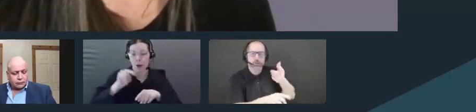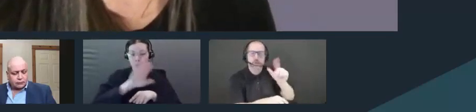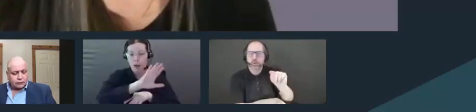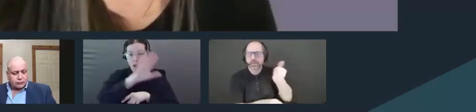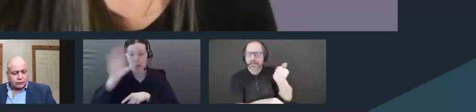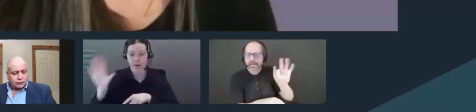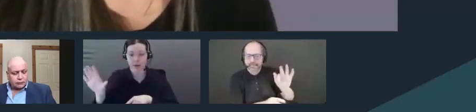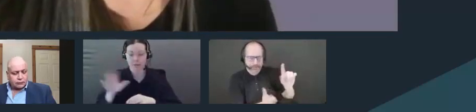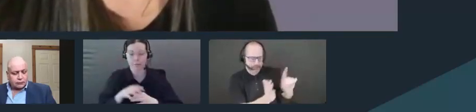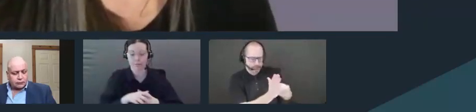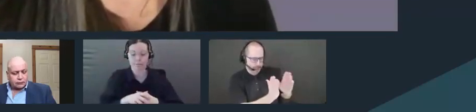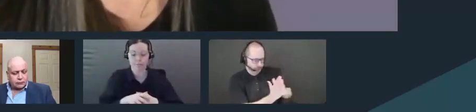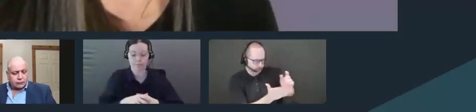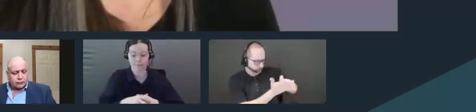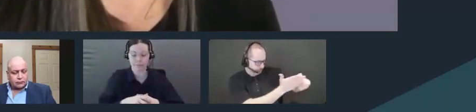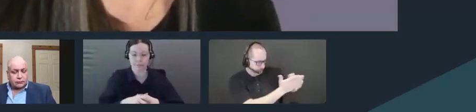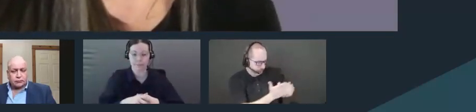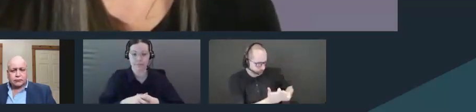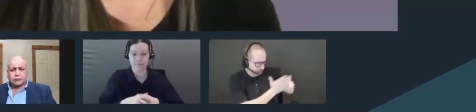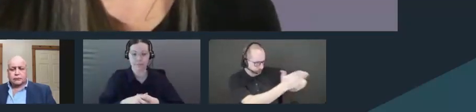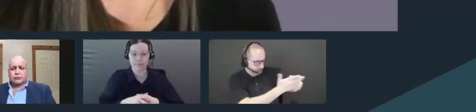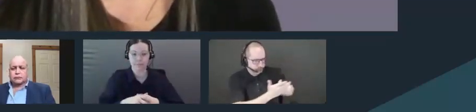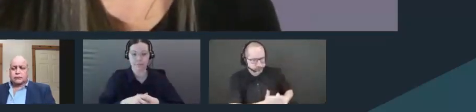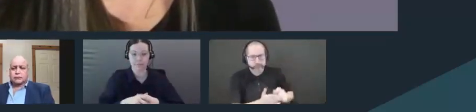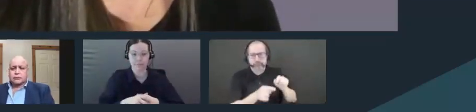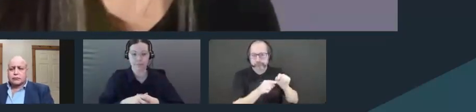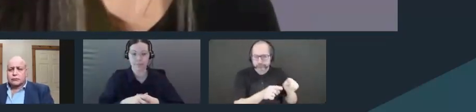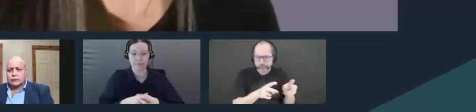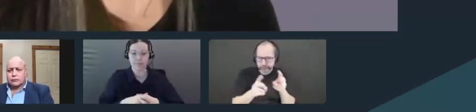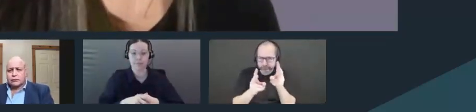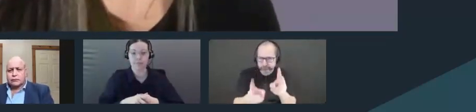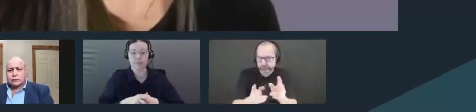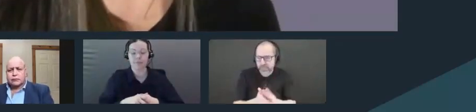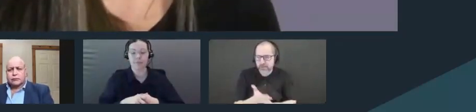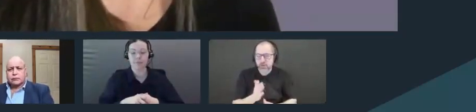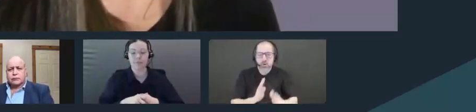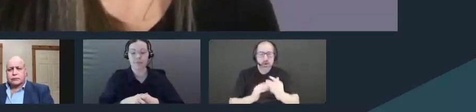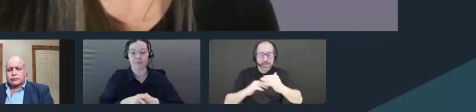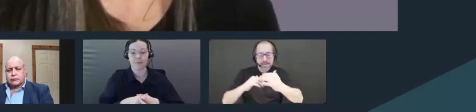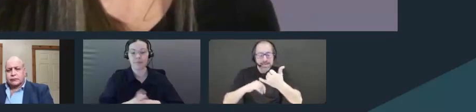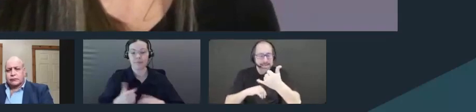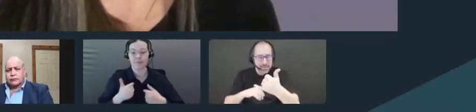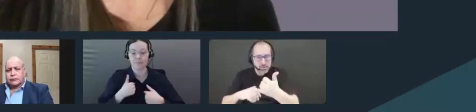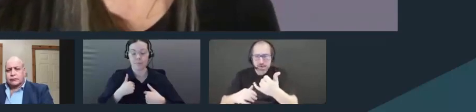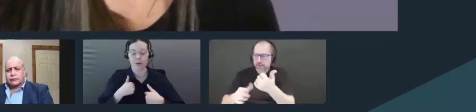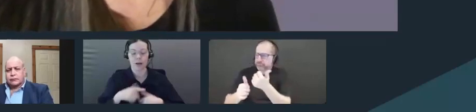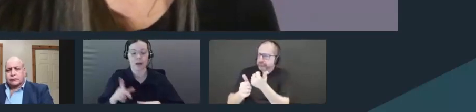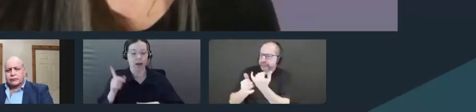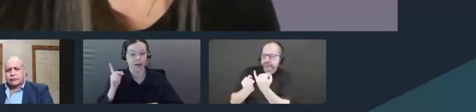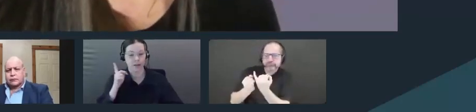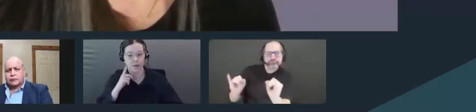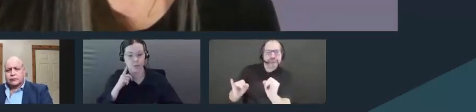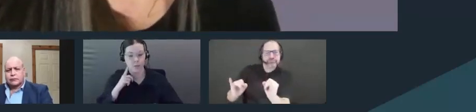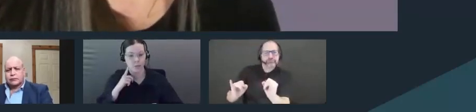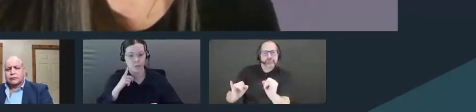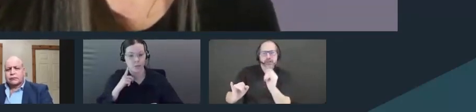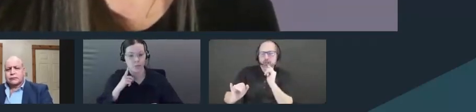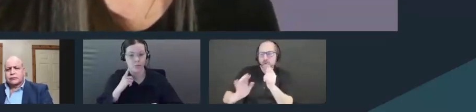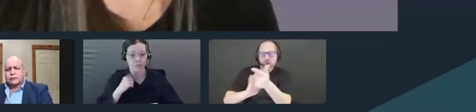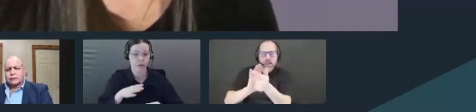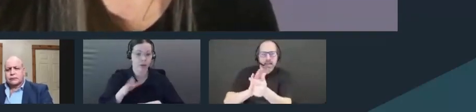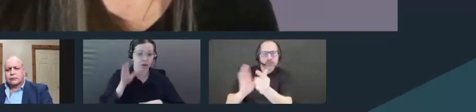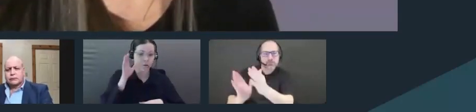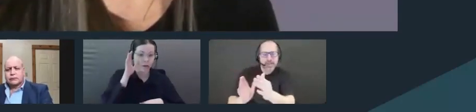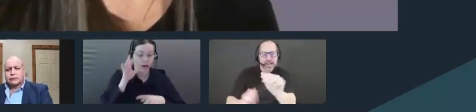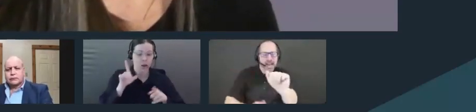So where do we see Inuit agency in Inuit language policy and planning? I define agency as